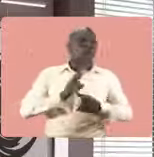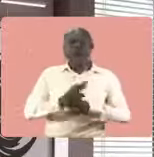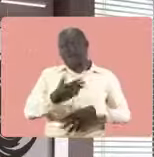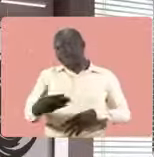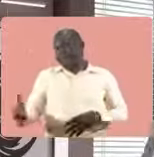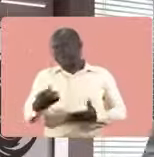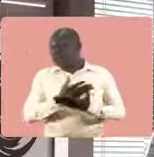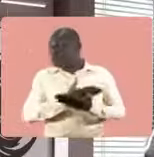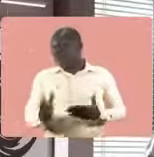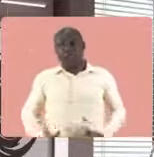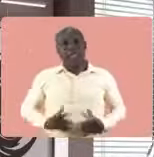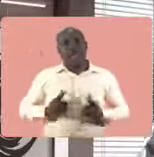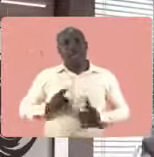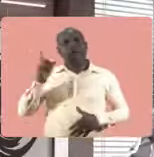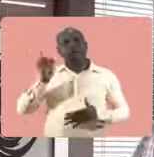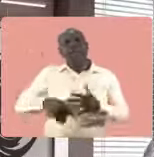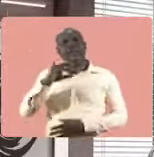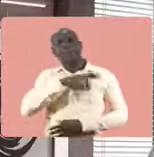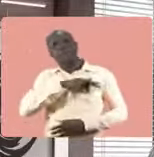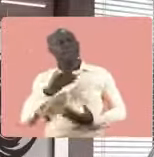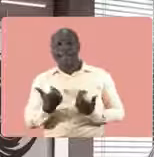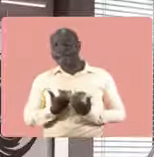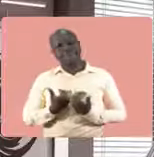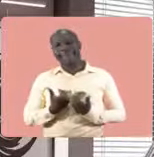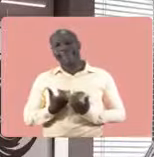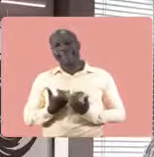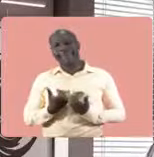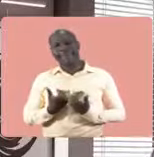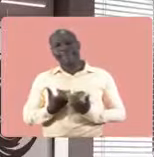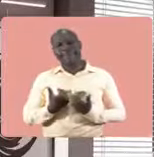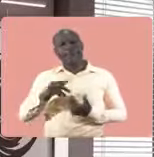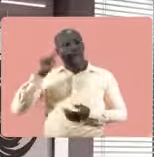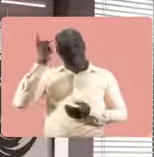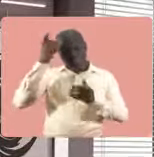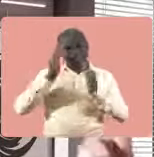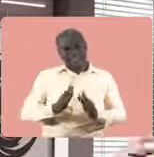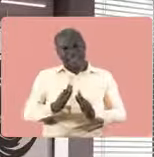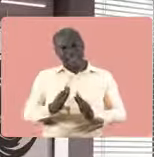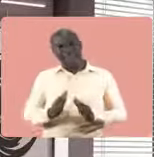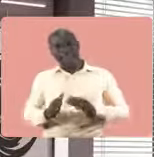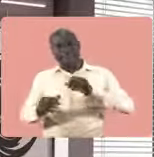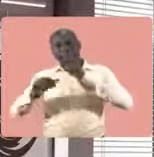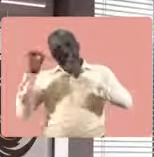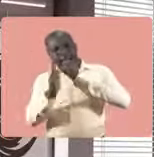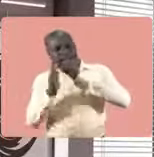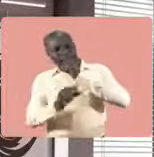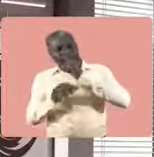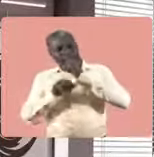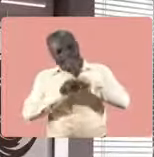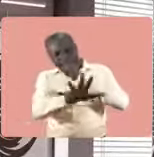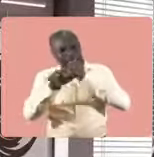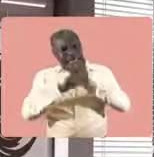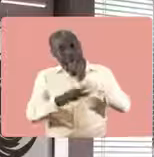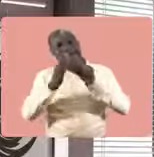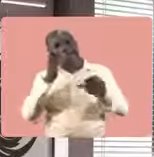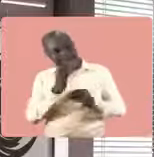kra ade be emfaso ana efri mo eba amanyofo campaign ya mu yei mosha